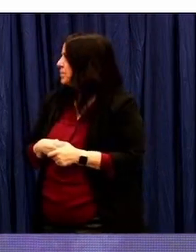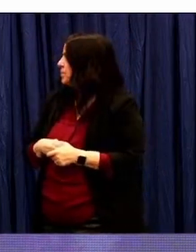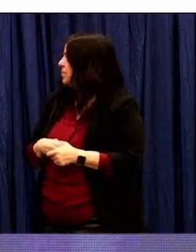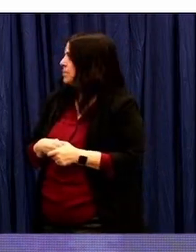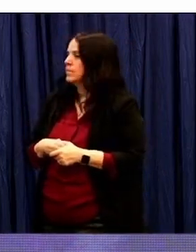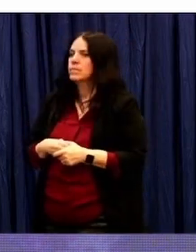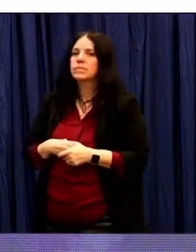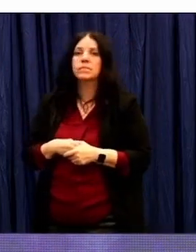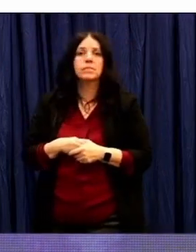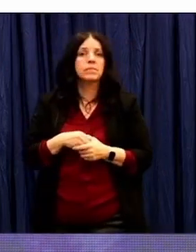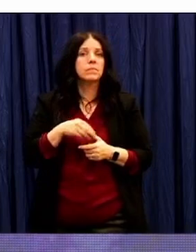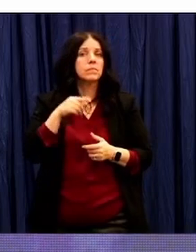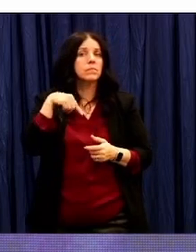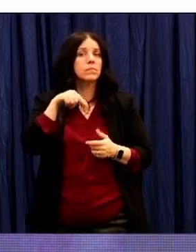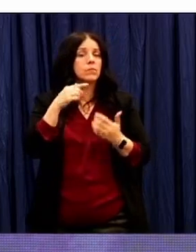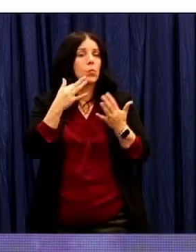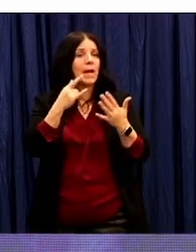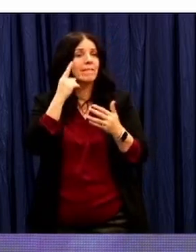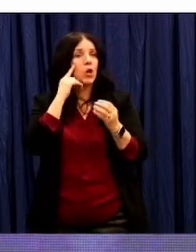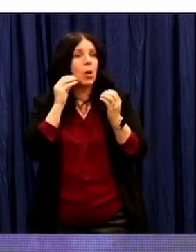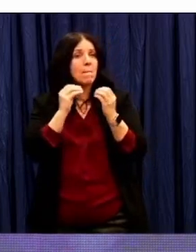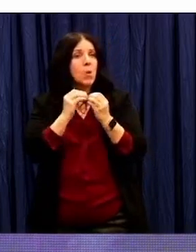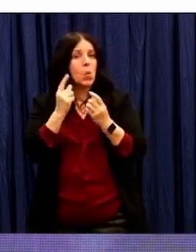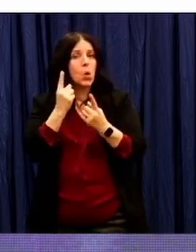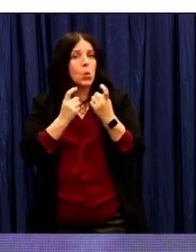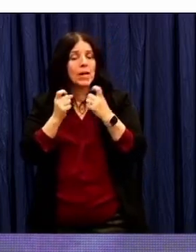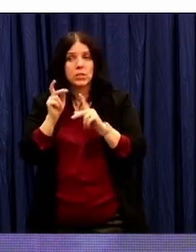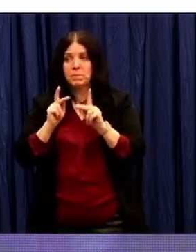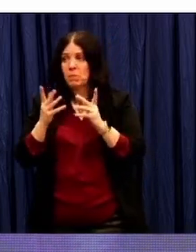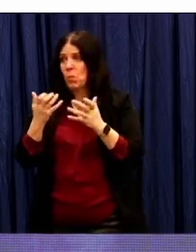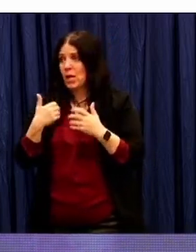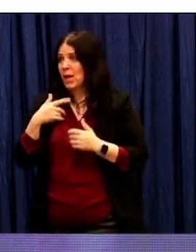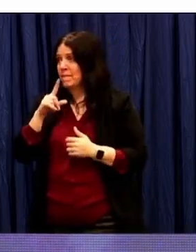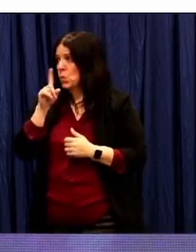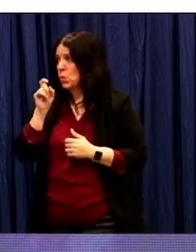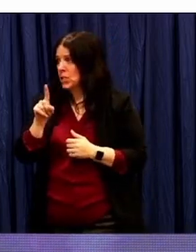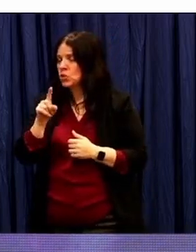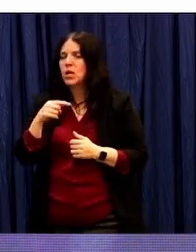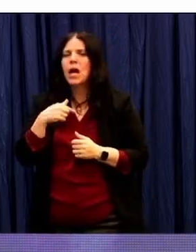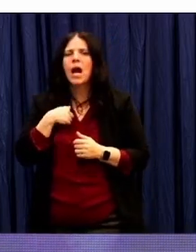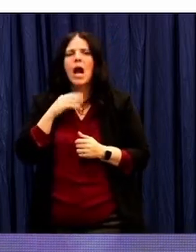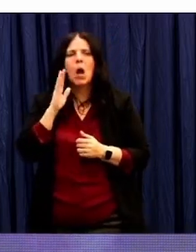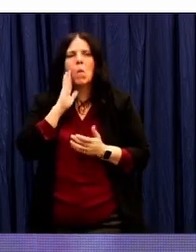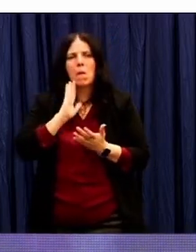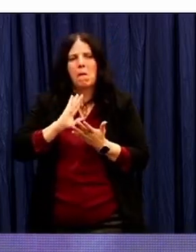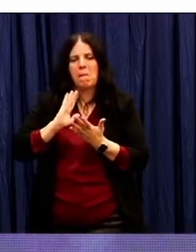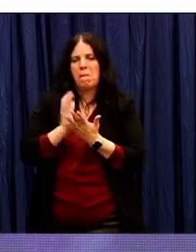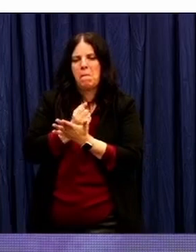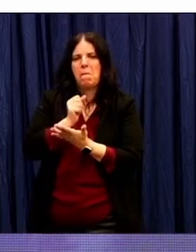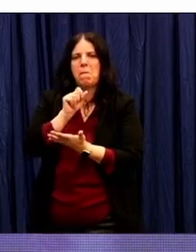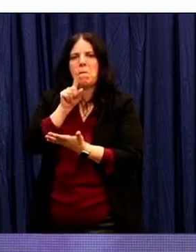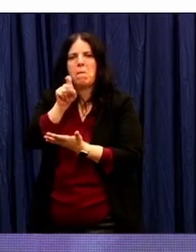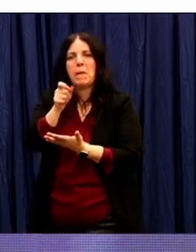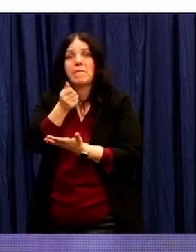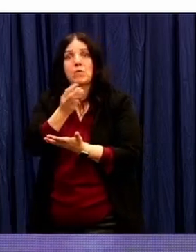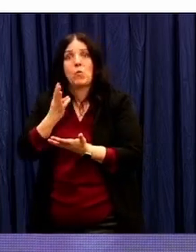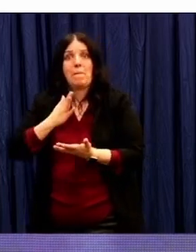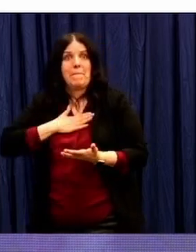we wait for more folks to have questions, I will pose a couple of my own.